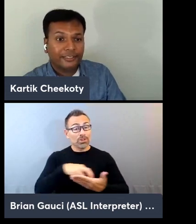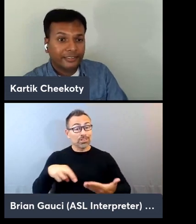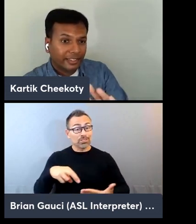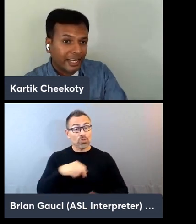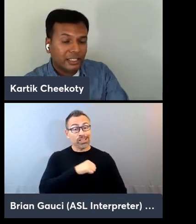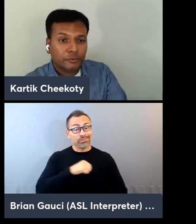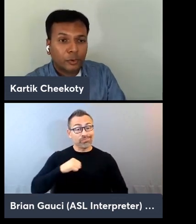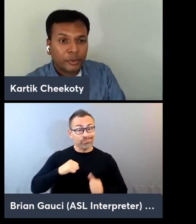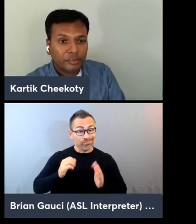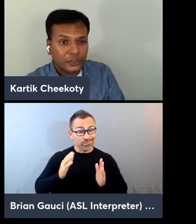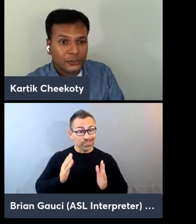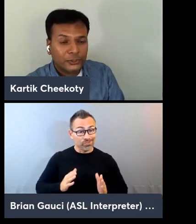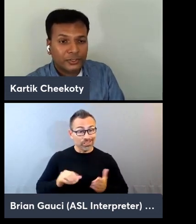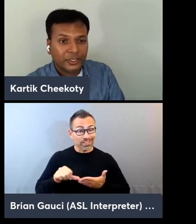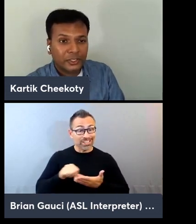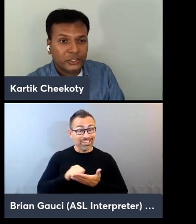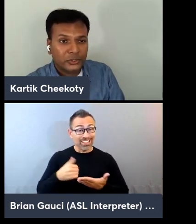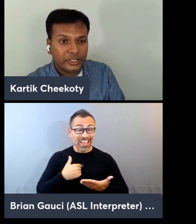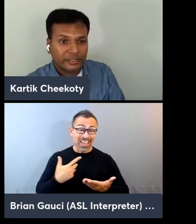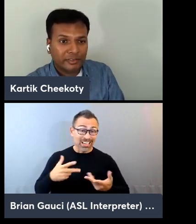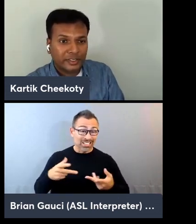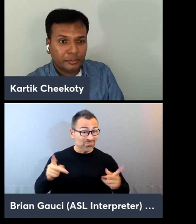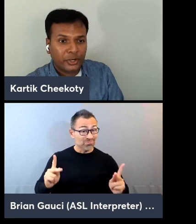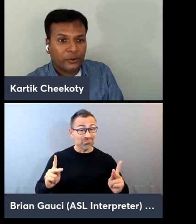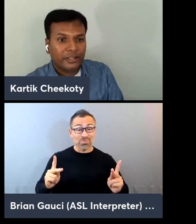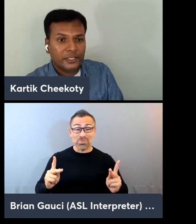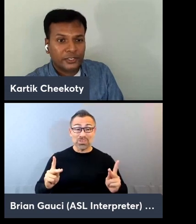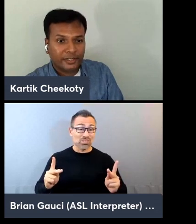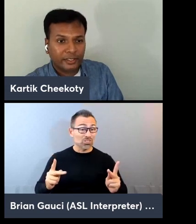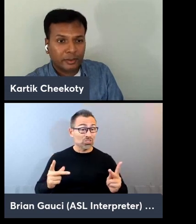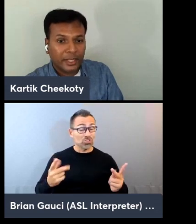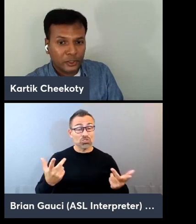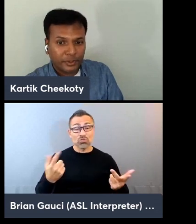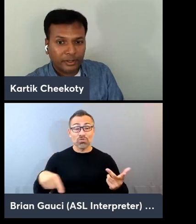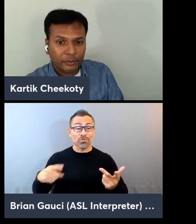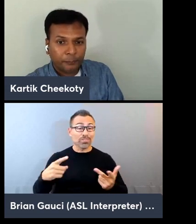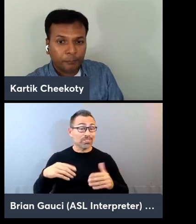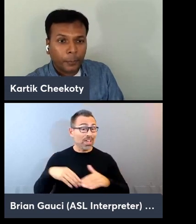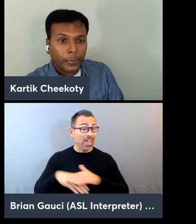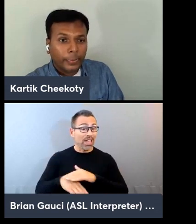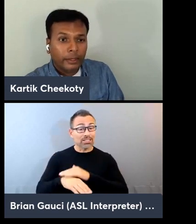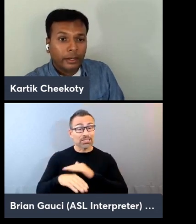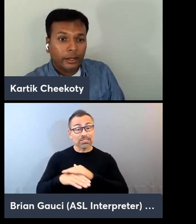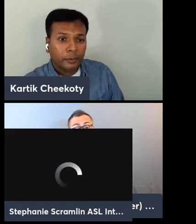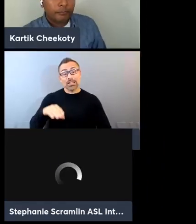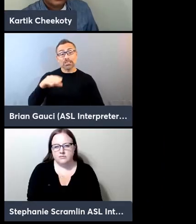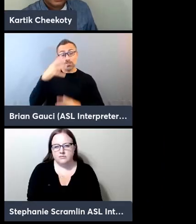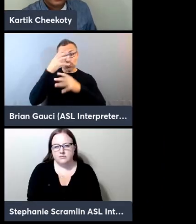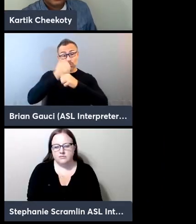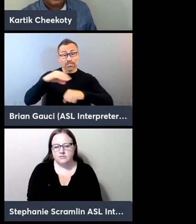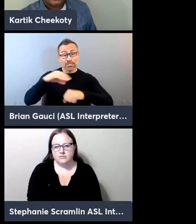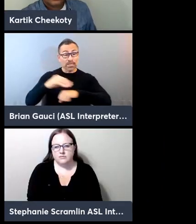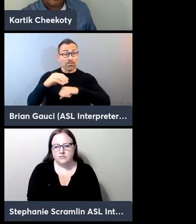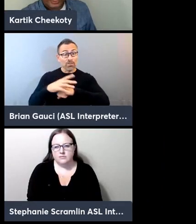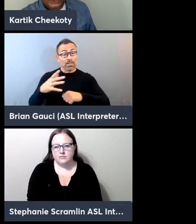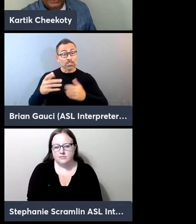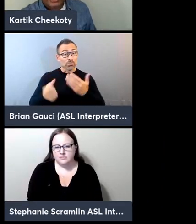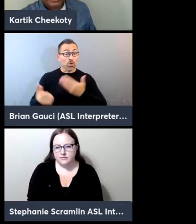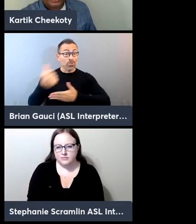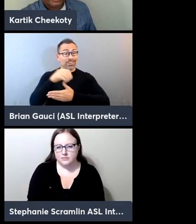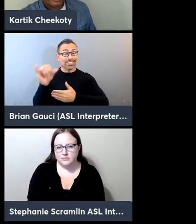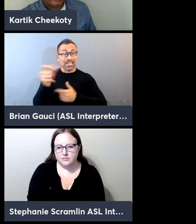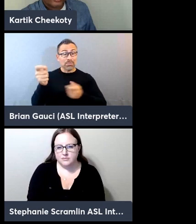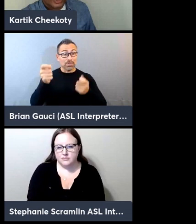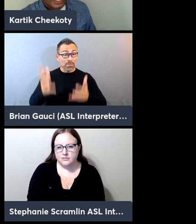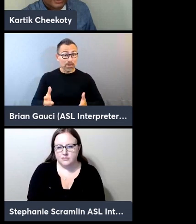account has full privileges to Trusted Advisor Priority, just like the management account. The second thing is